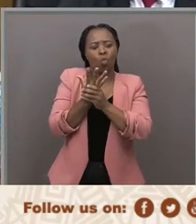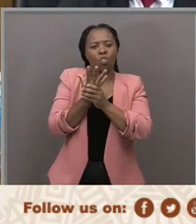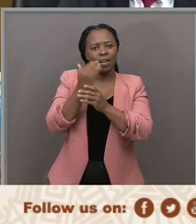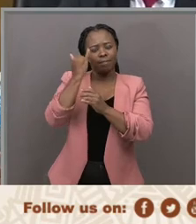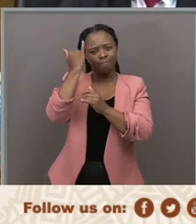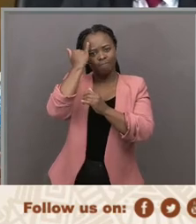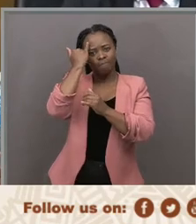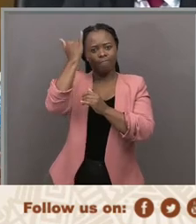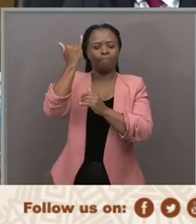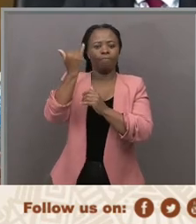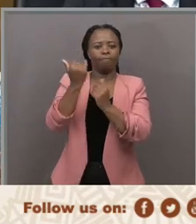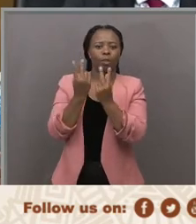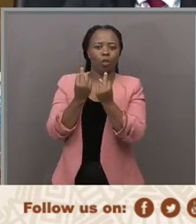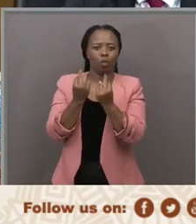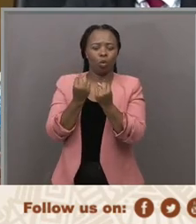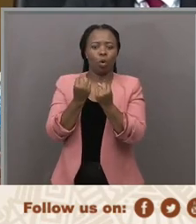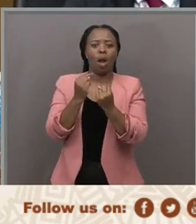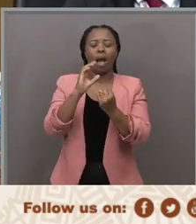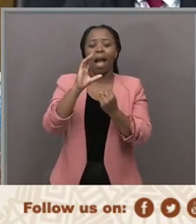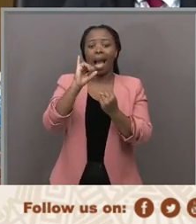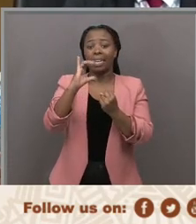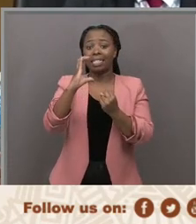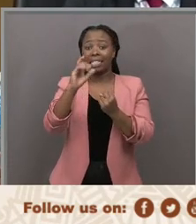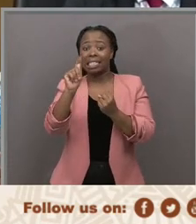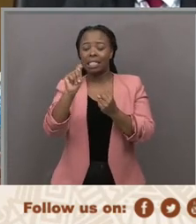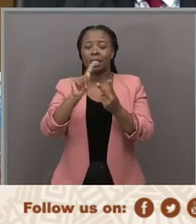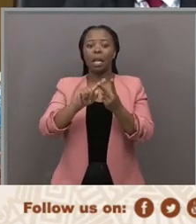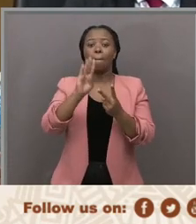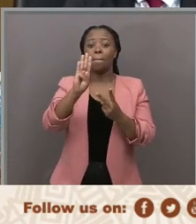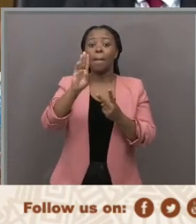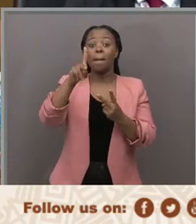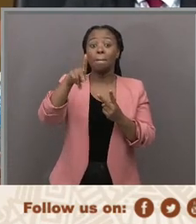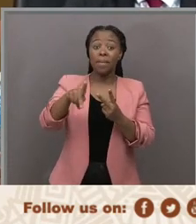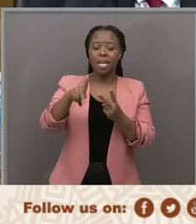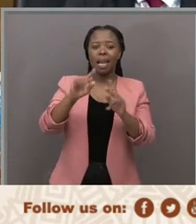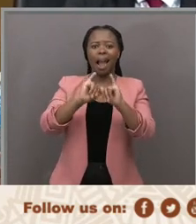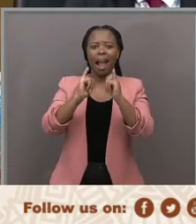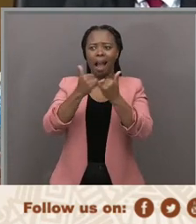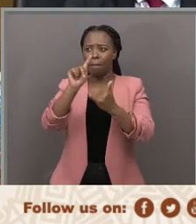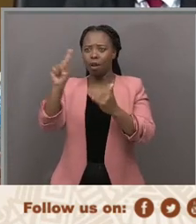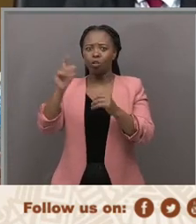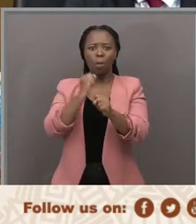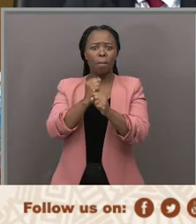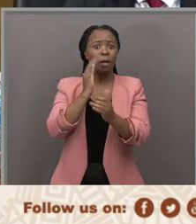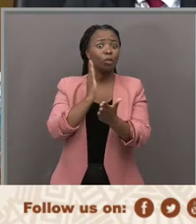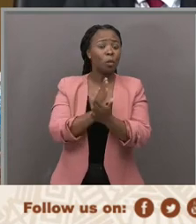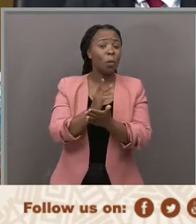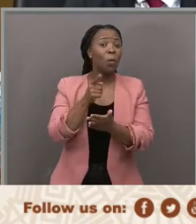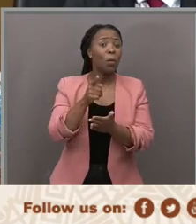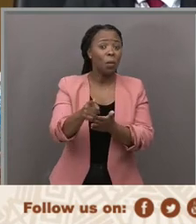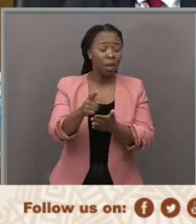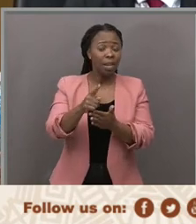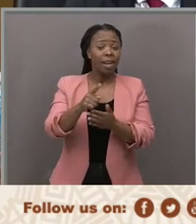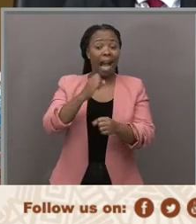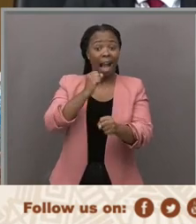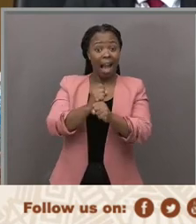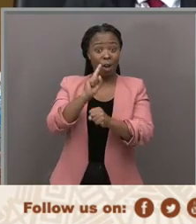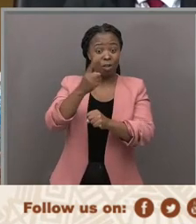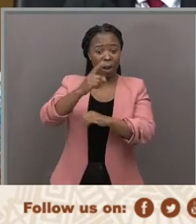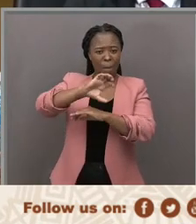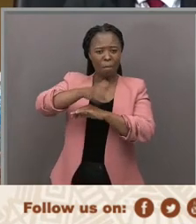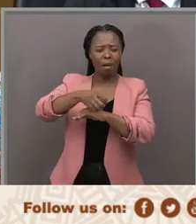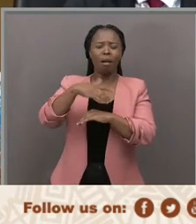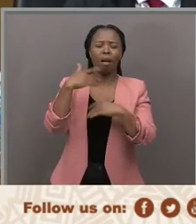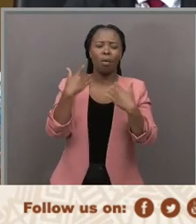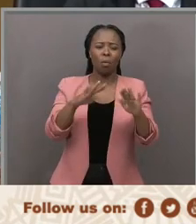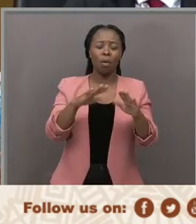and BPO companies, to make sure that Gauteng province continues to be the best location for global